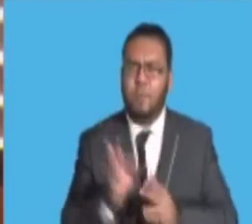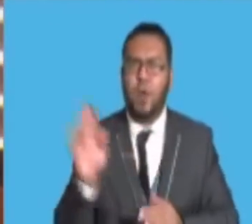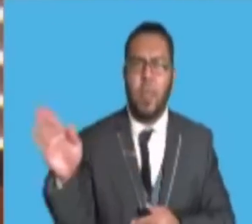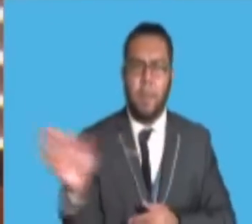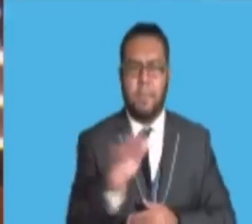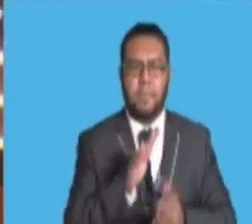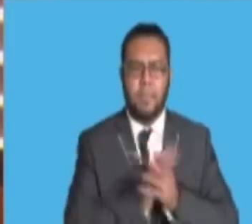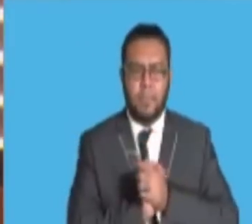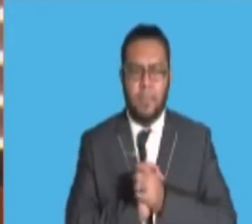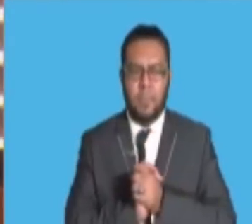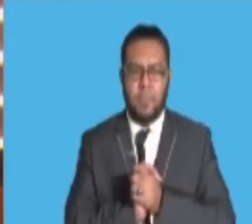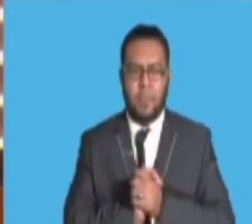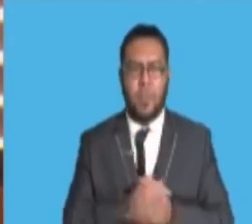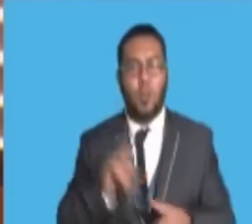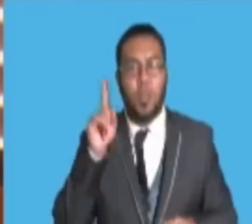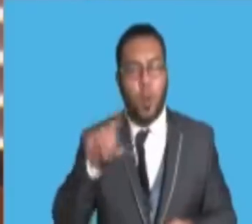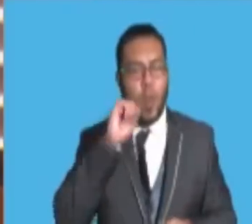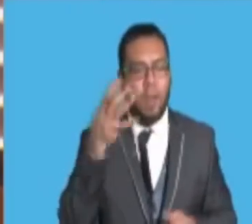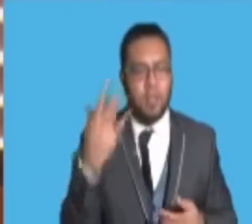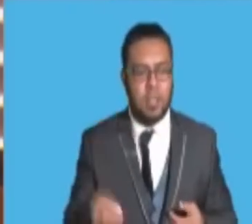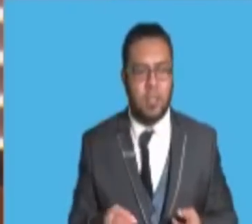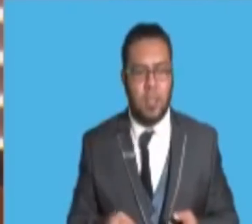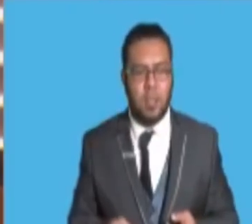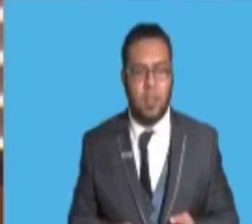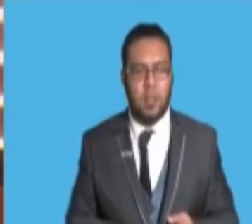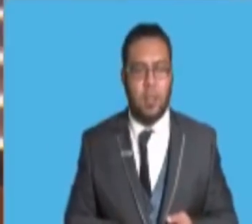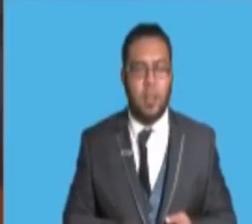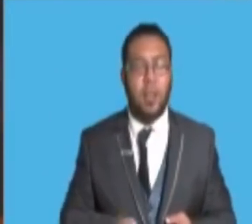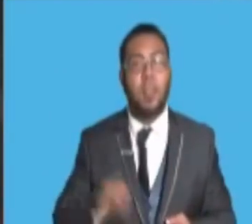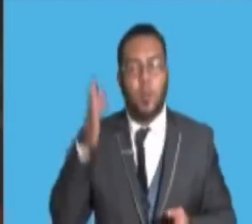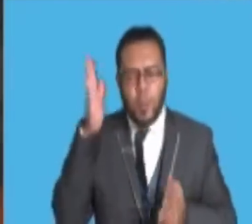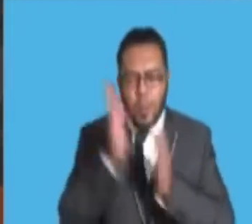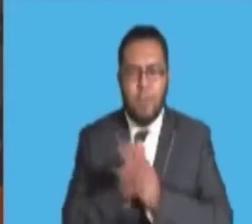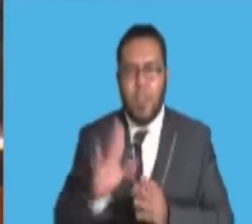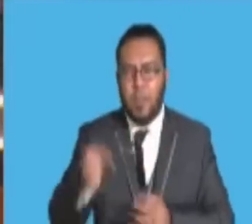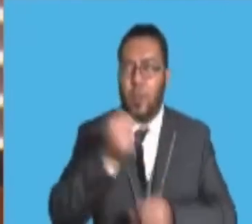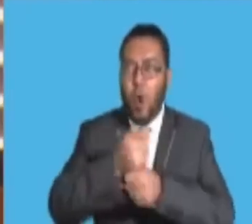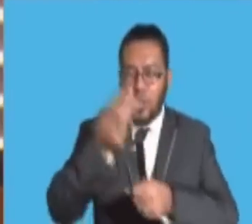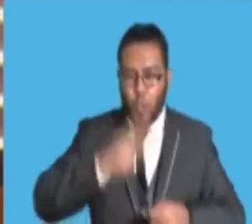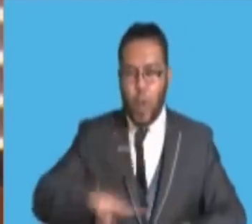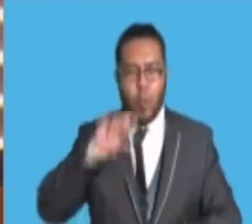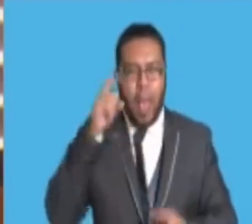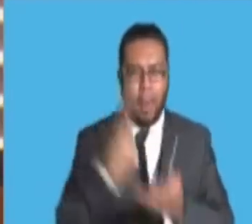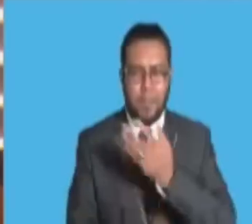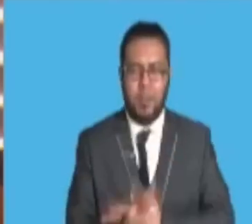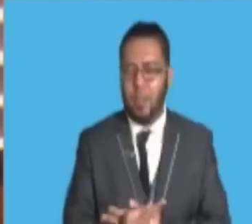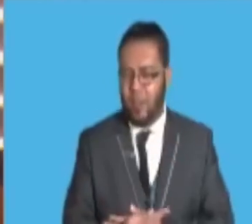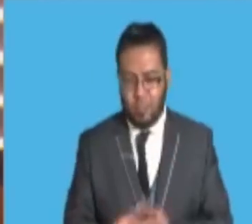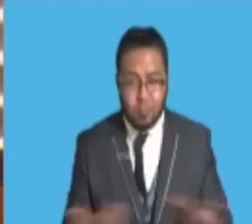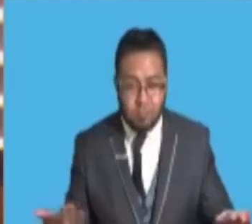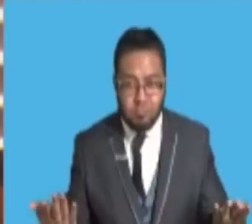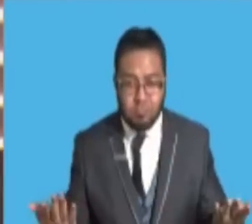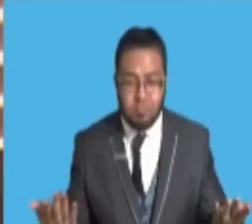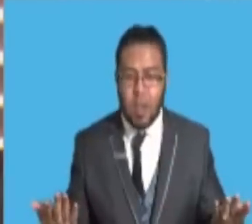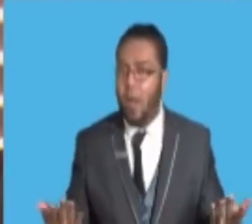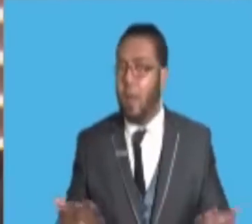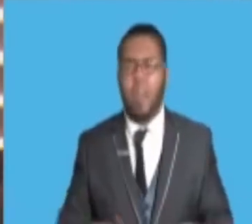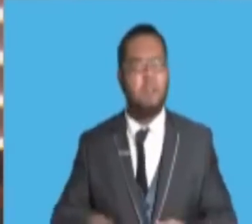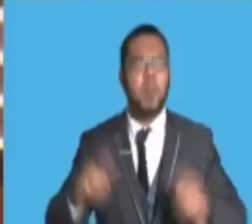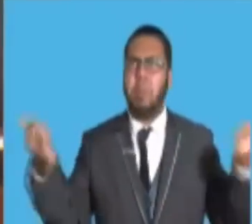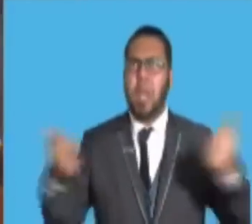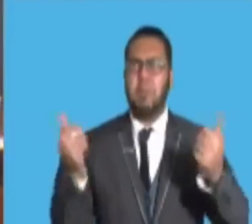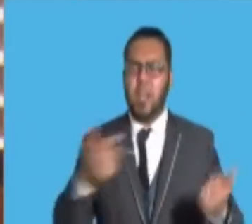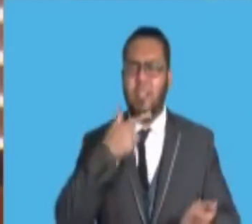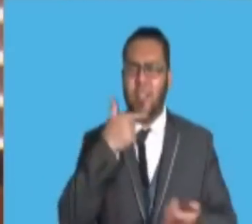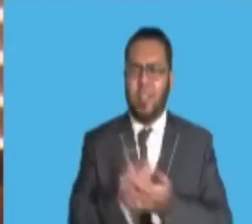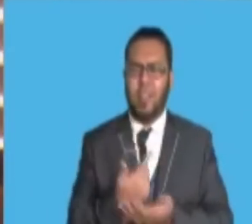so they will have seats. We have seats. Let's pray for them that God's will happen. Yeah. Madam Speaker, there have been many prophecies.